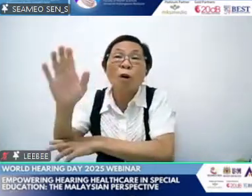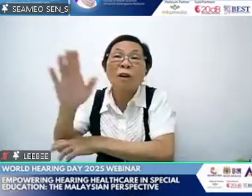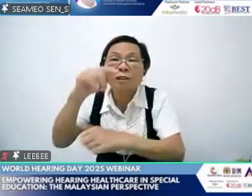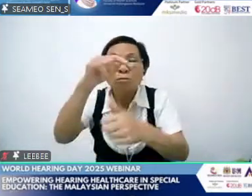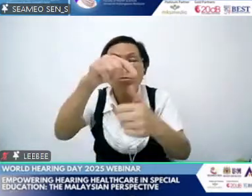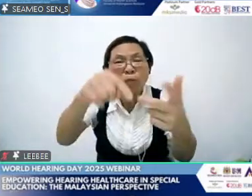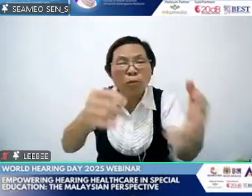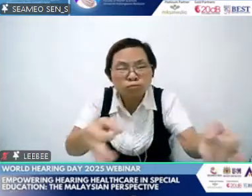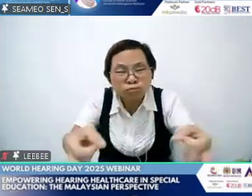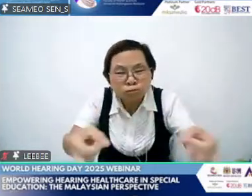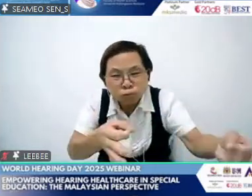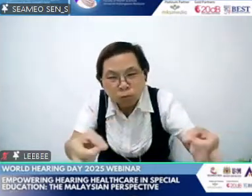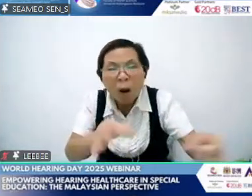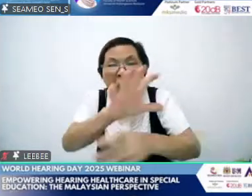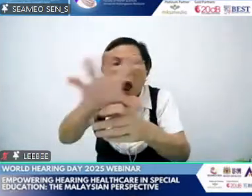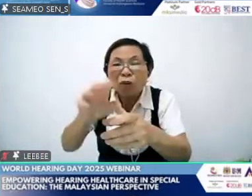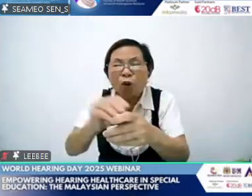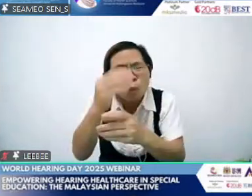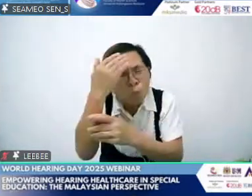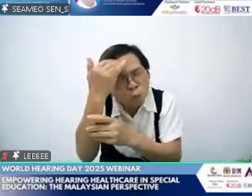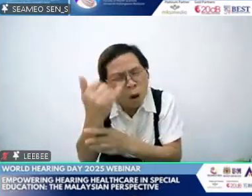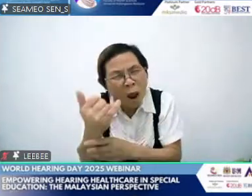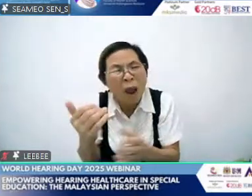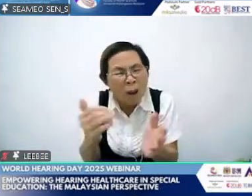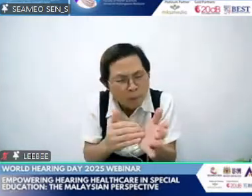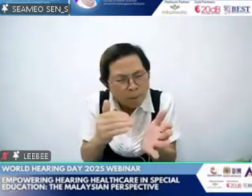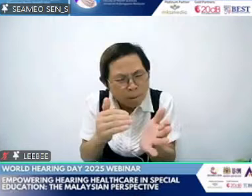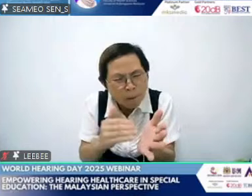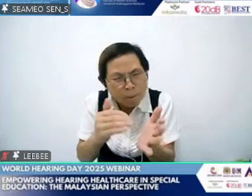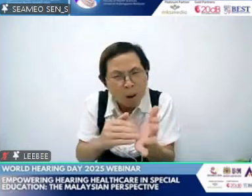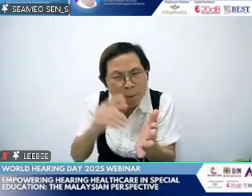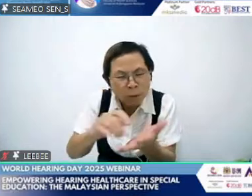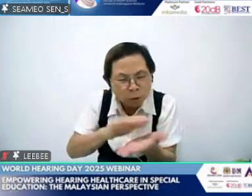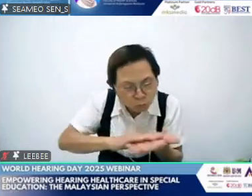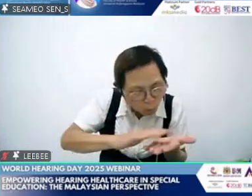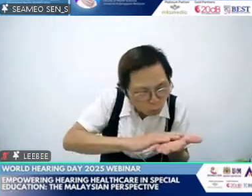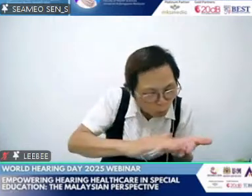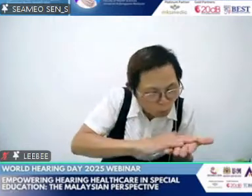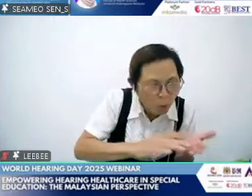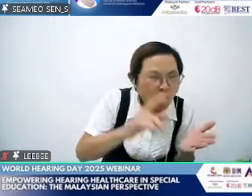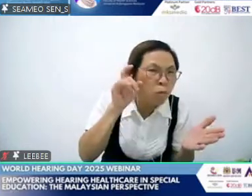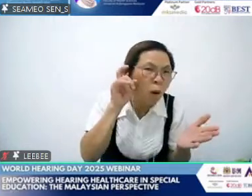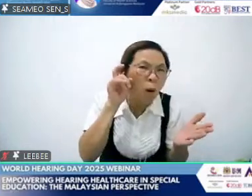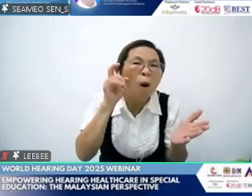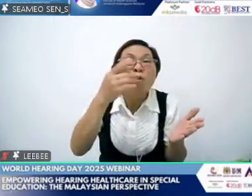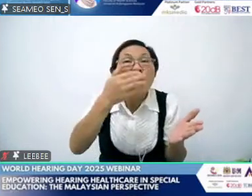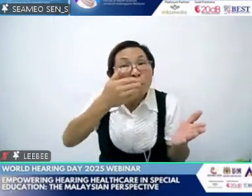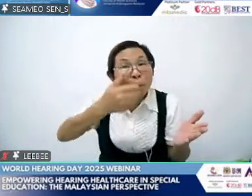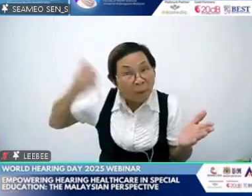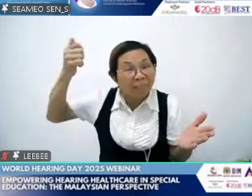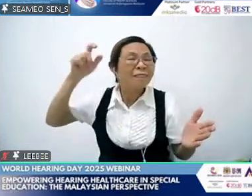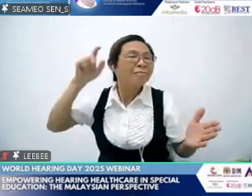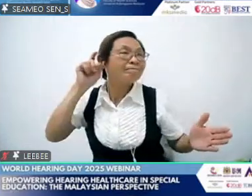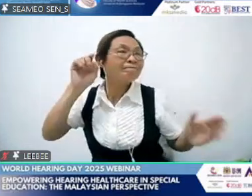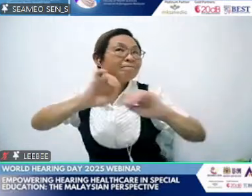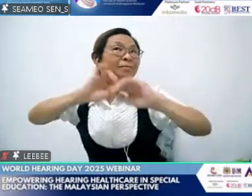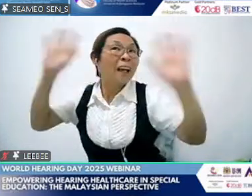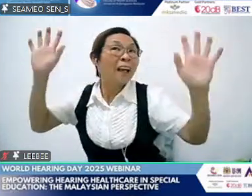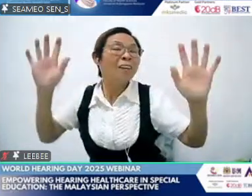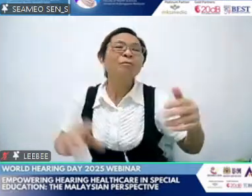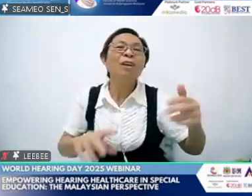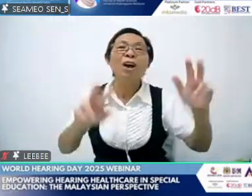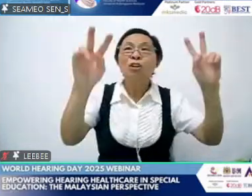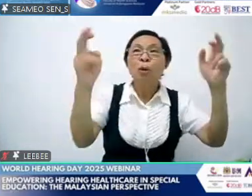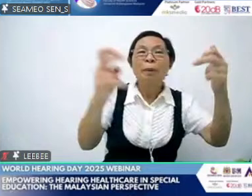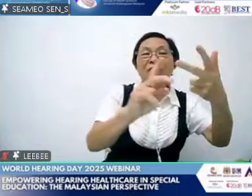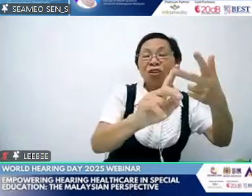also included why regular maintenance is essential for optimal performance. For topic 3, it provides